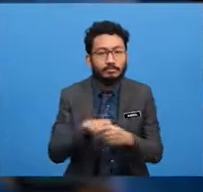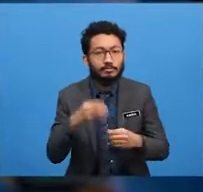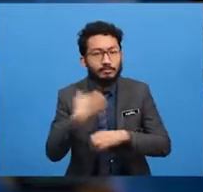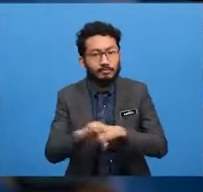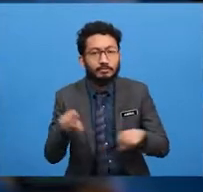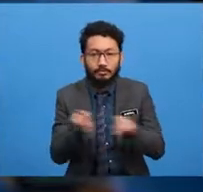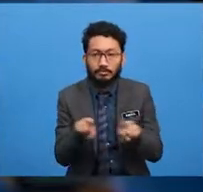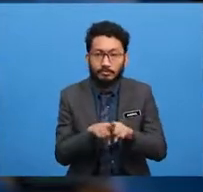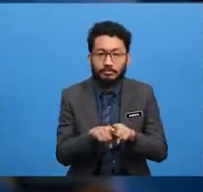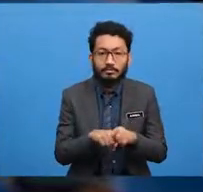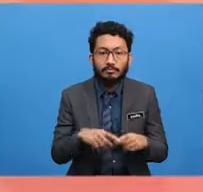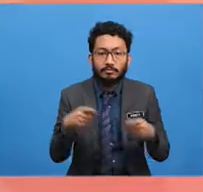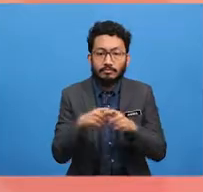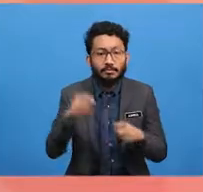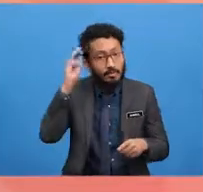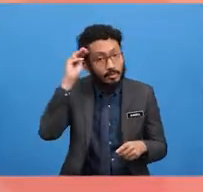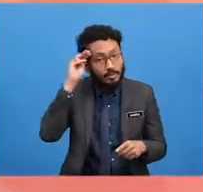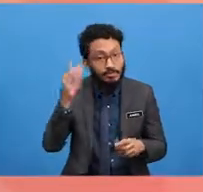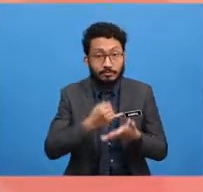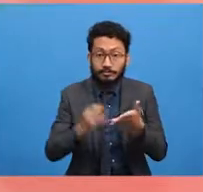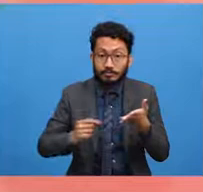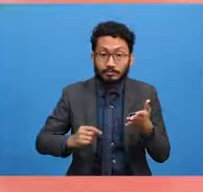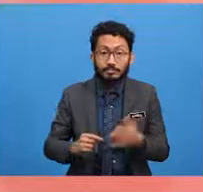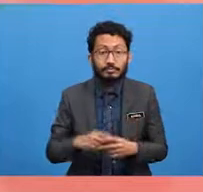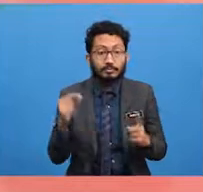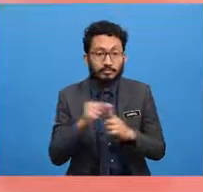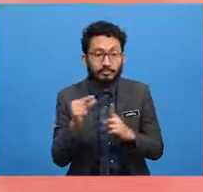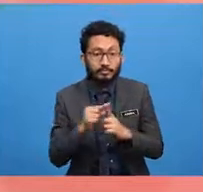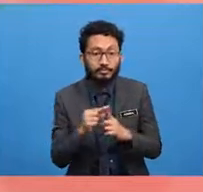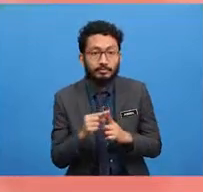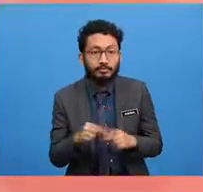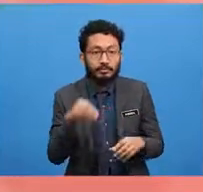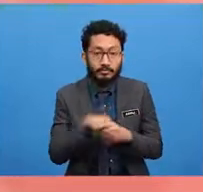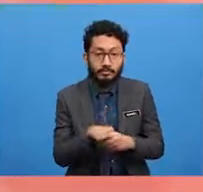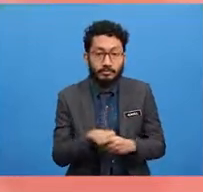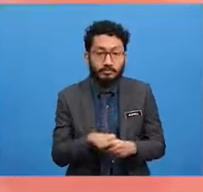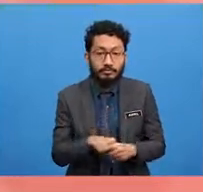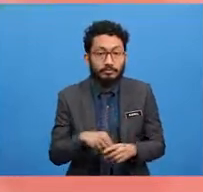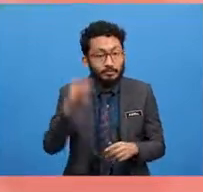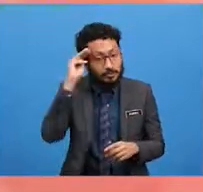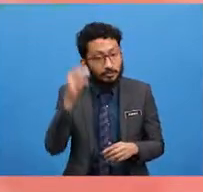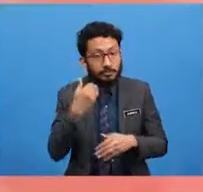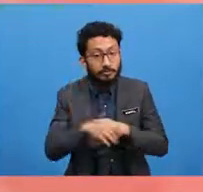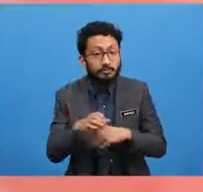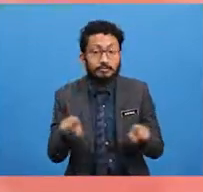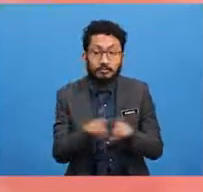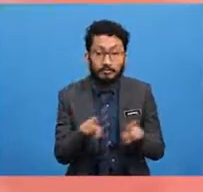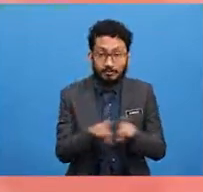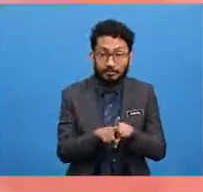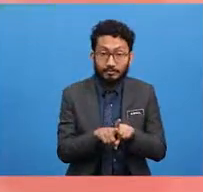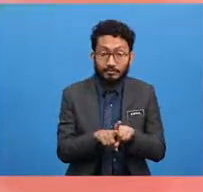correspond to Mark's notes. Is the wording in Mark's email exactly the same as in his